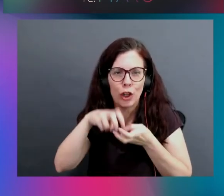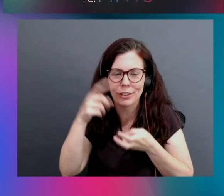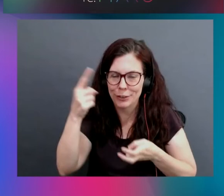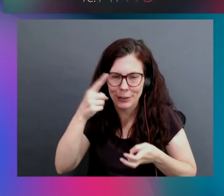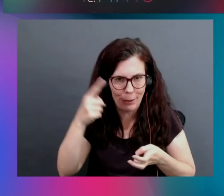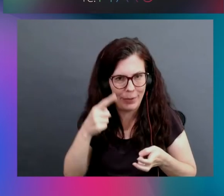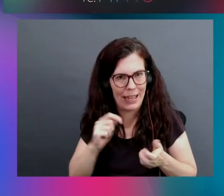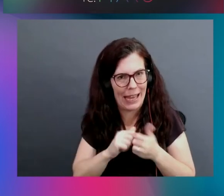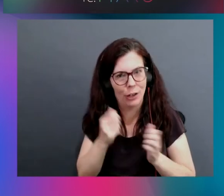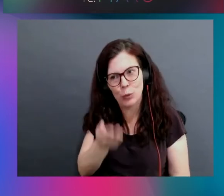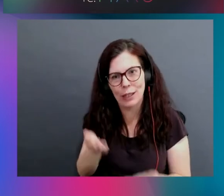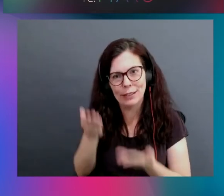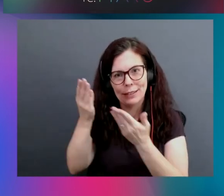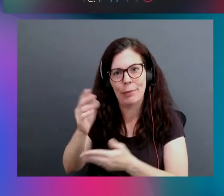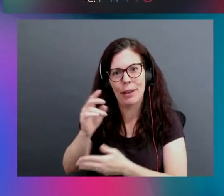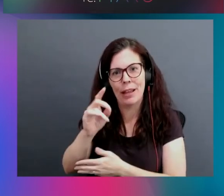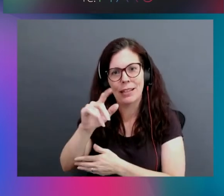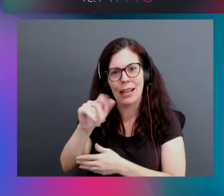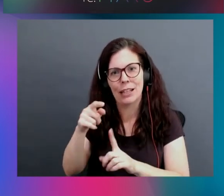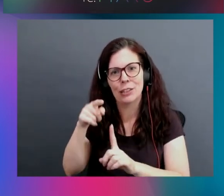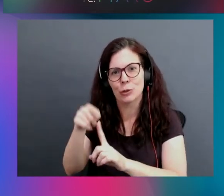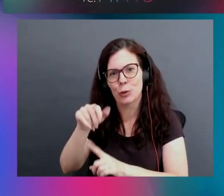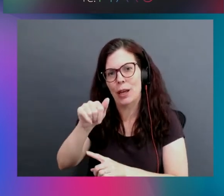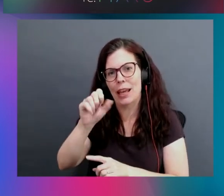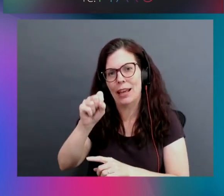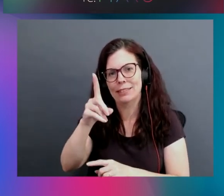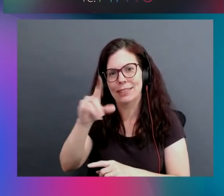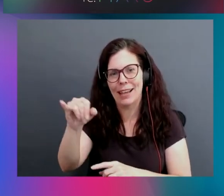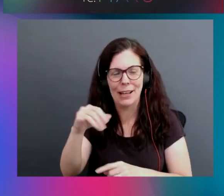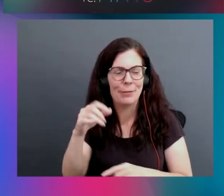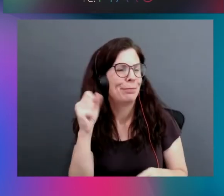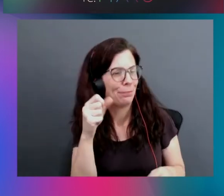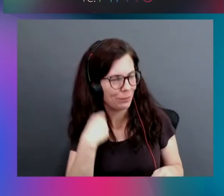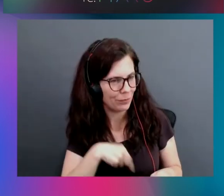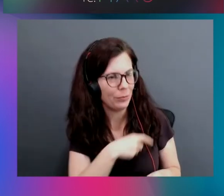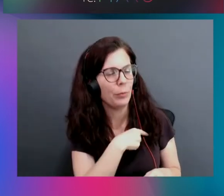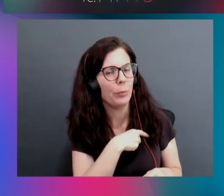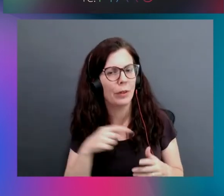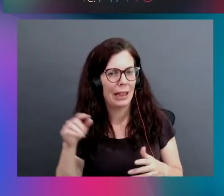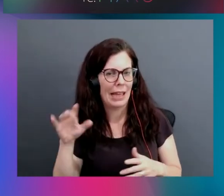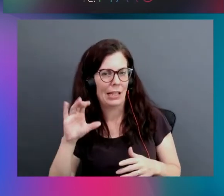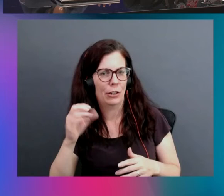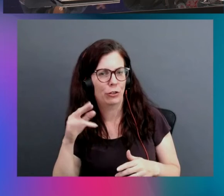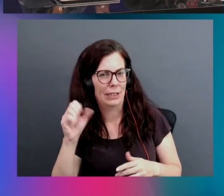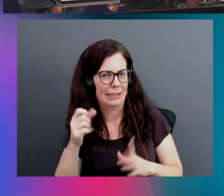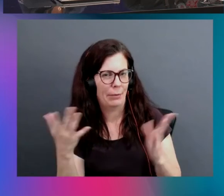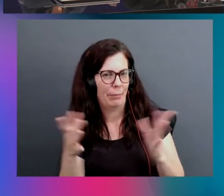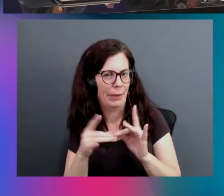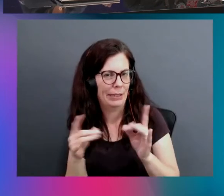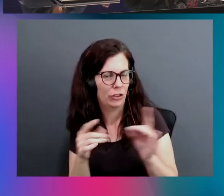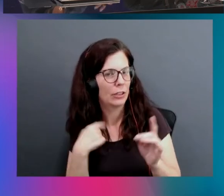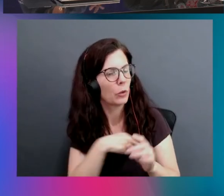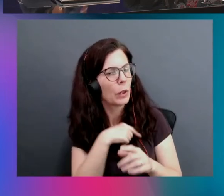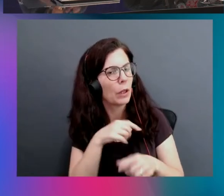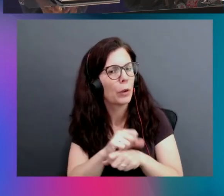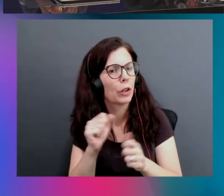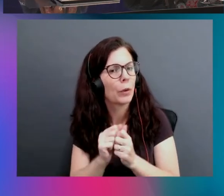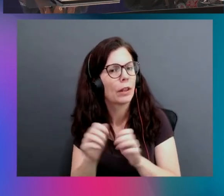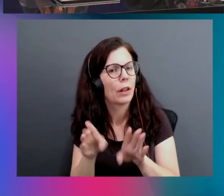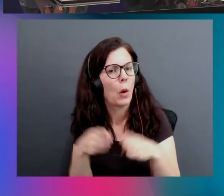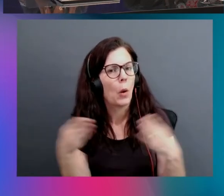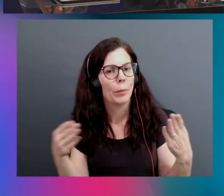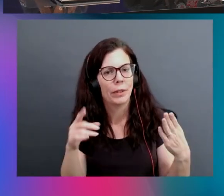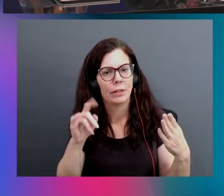ASDI? Yes, so we work, as Chris mentioned, we work with the Open Data Sponsorship Program, or the Open Data Program. So there's